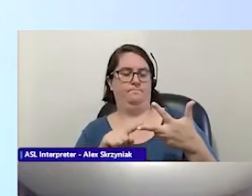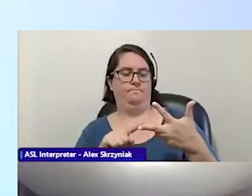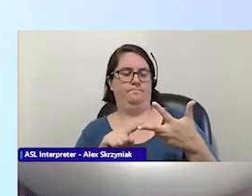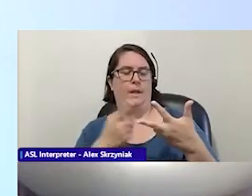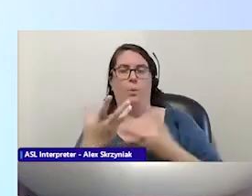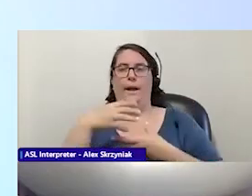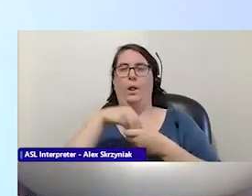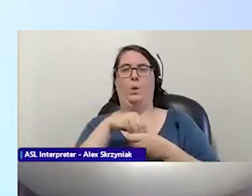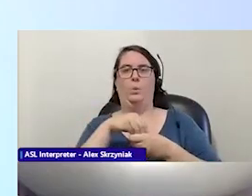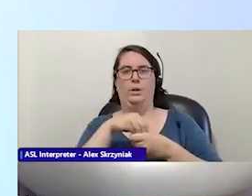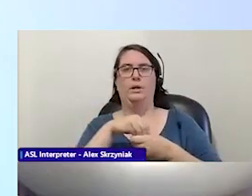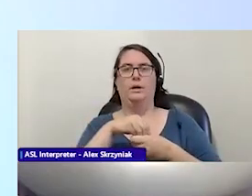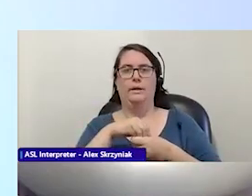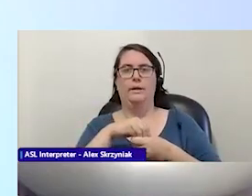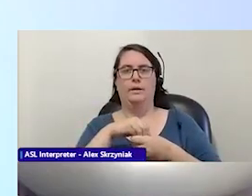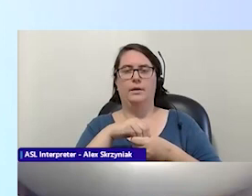included in the Canadian